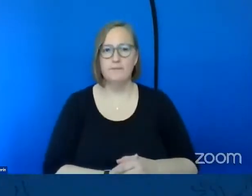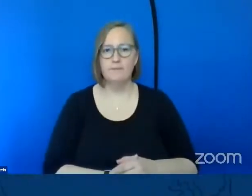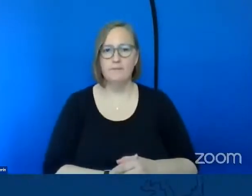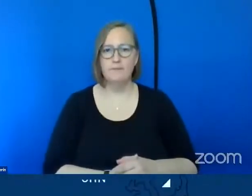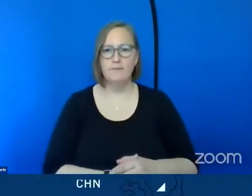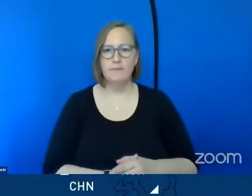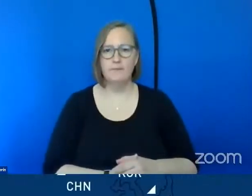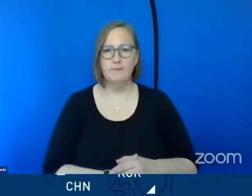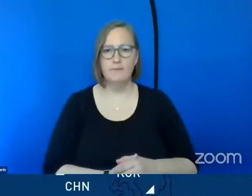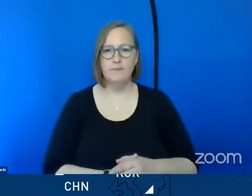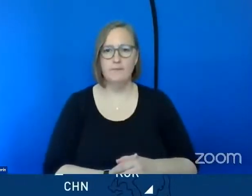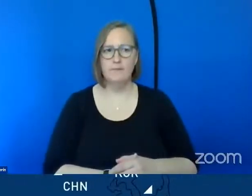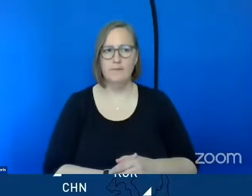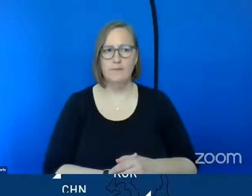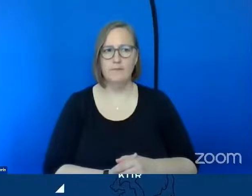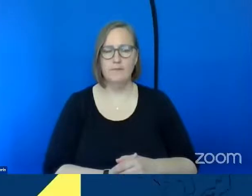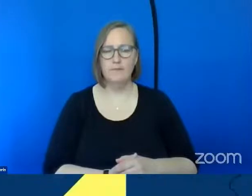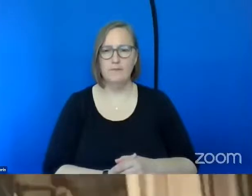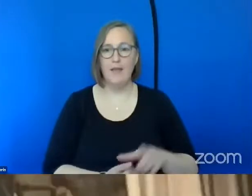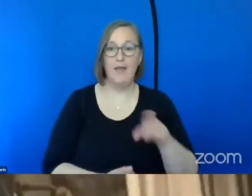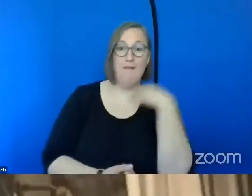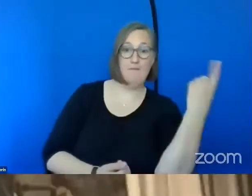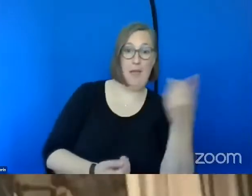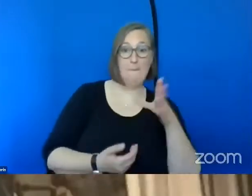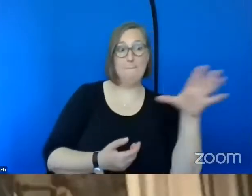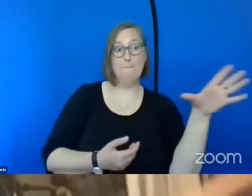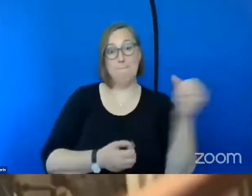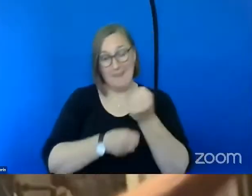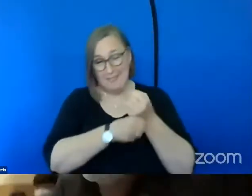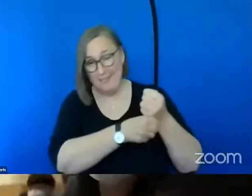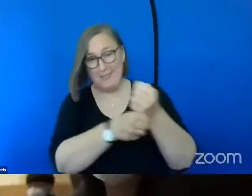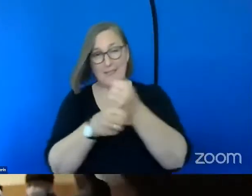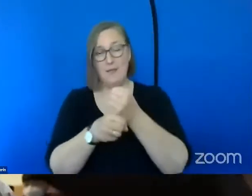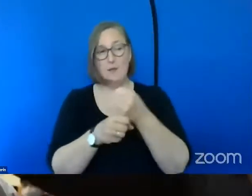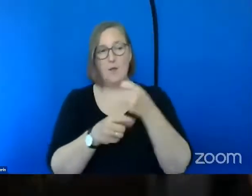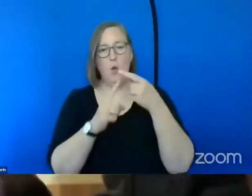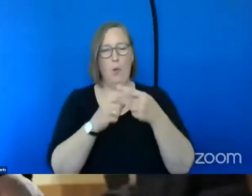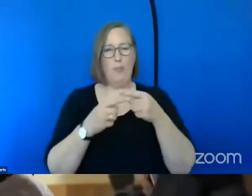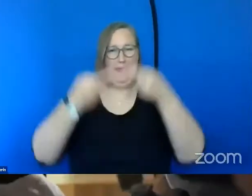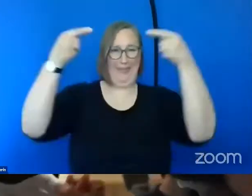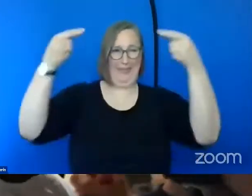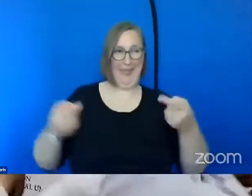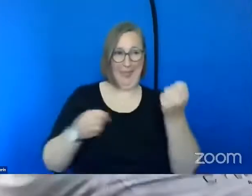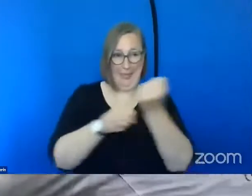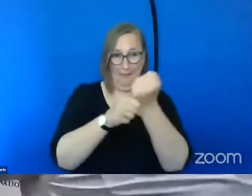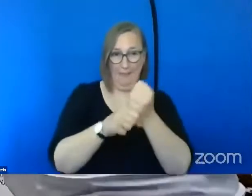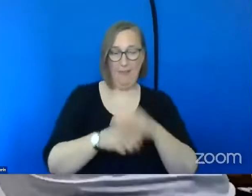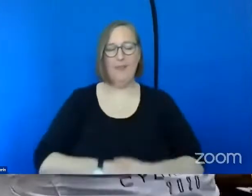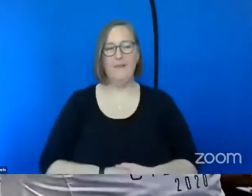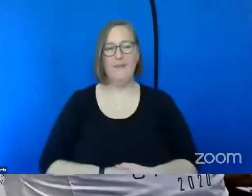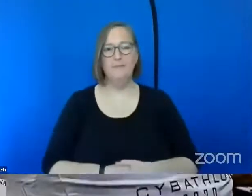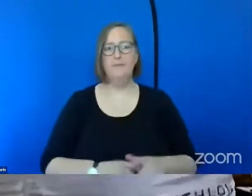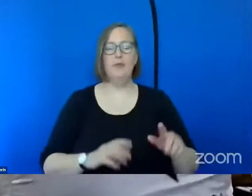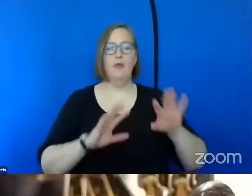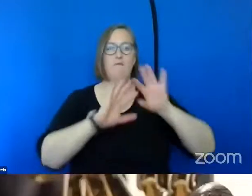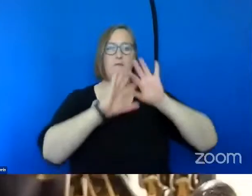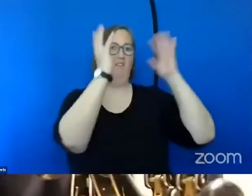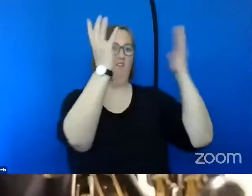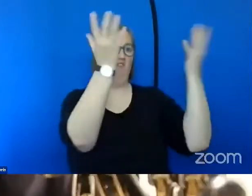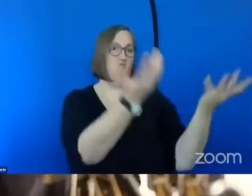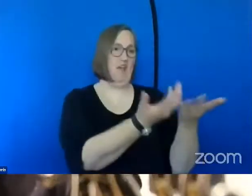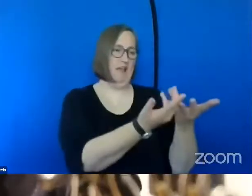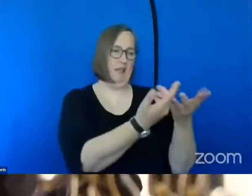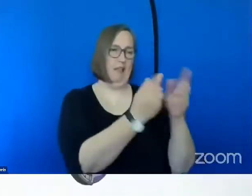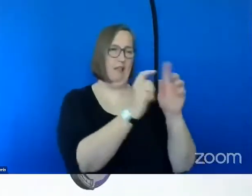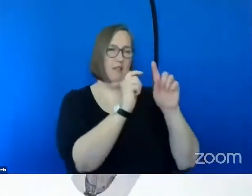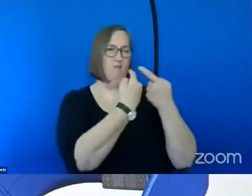Teams from countries around the globe fight to win the competition. Which team will present the smartest